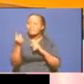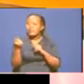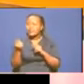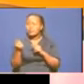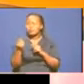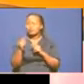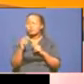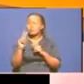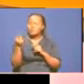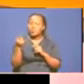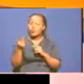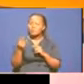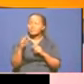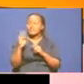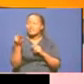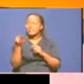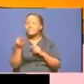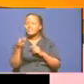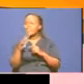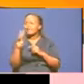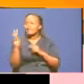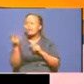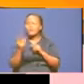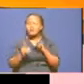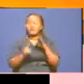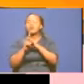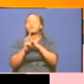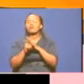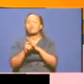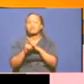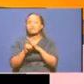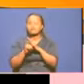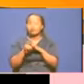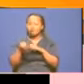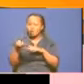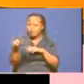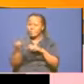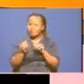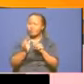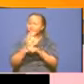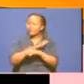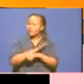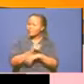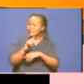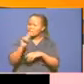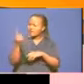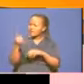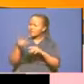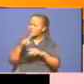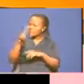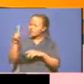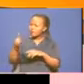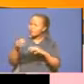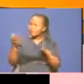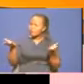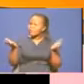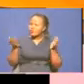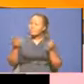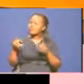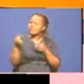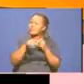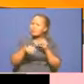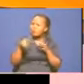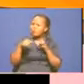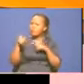wave, and now there's talk about the fourth wave. And my first question, as your opening remarks, is, are we winning this